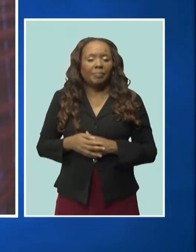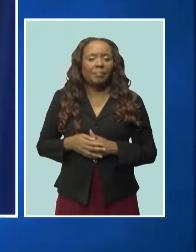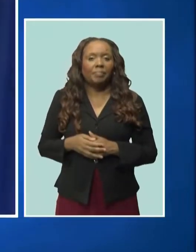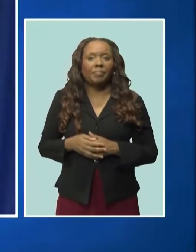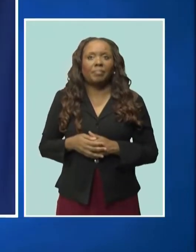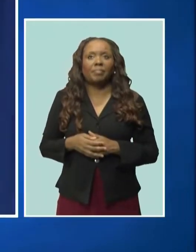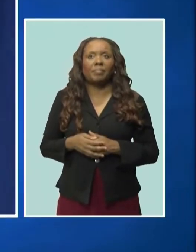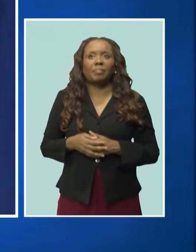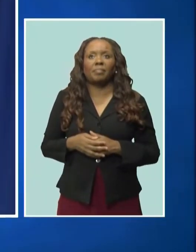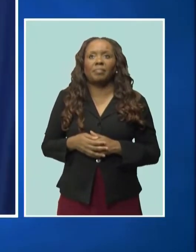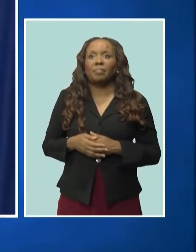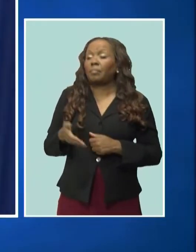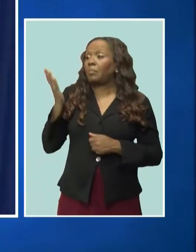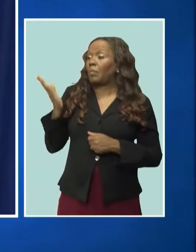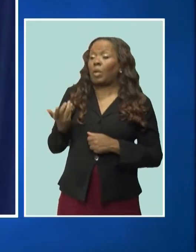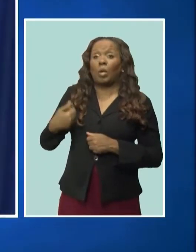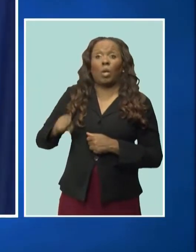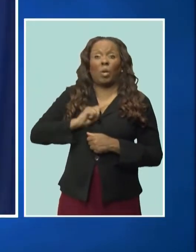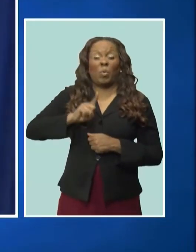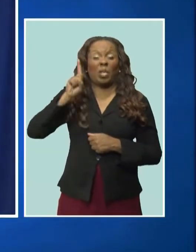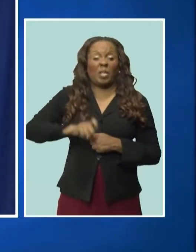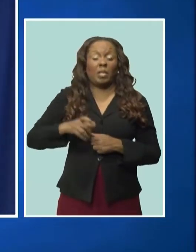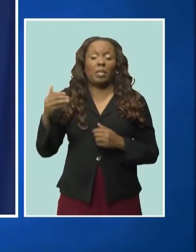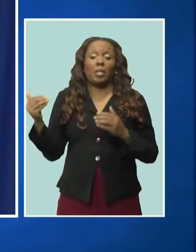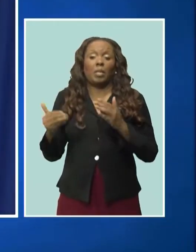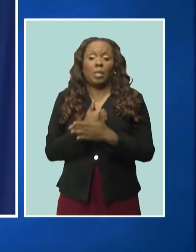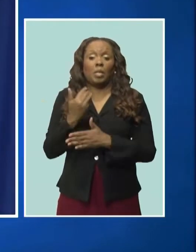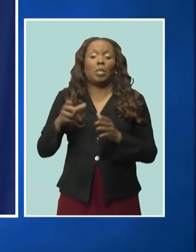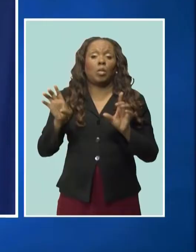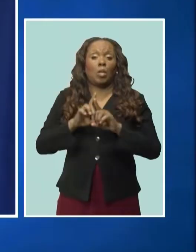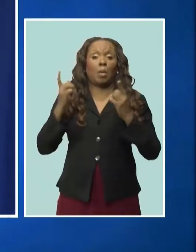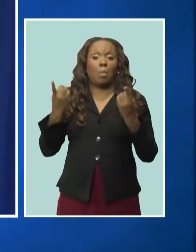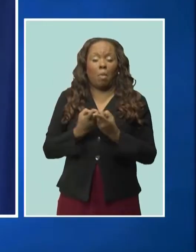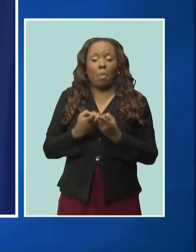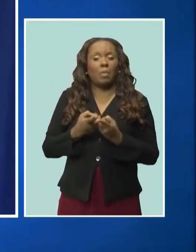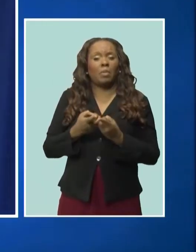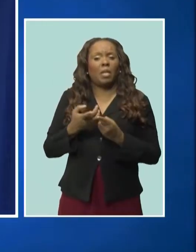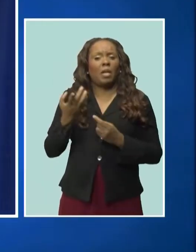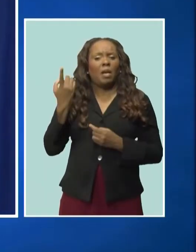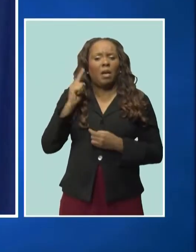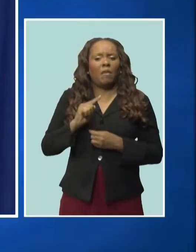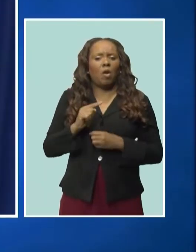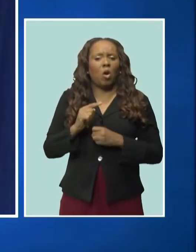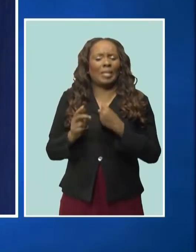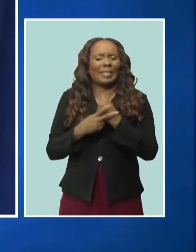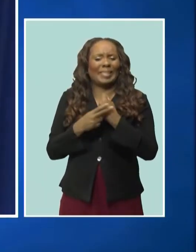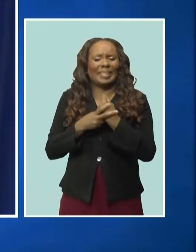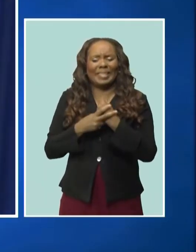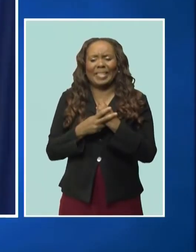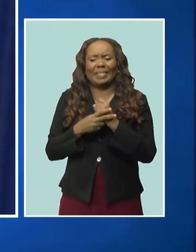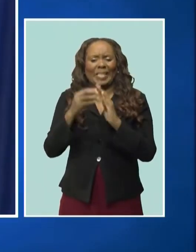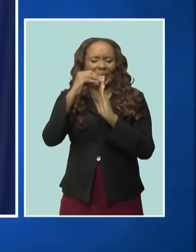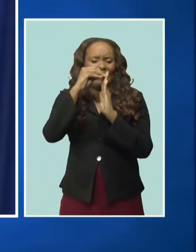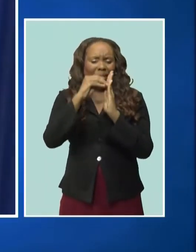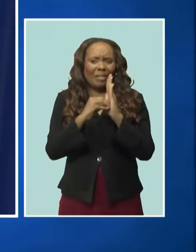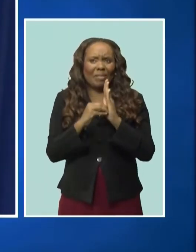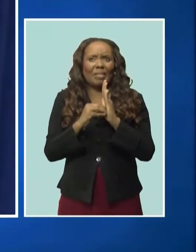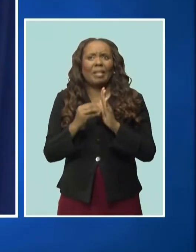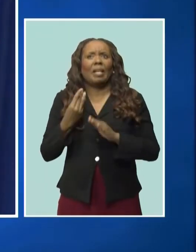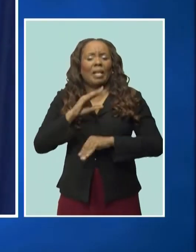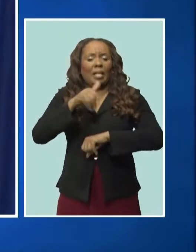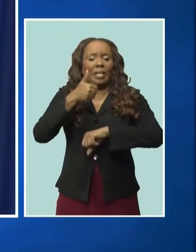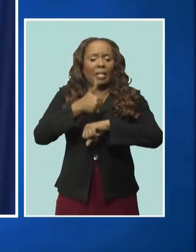need new archives that will trouble static notions of context and singular histories and establish